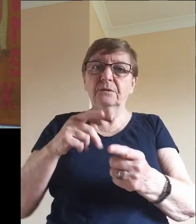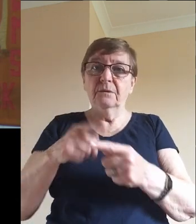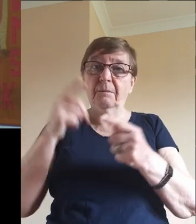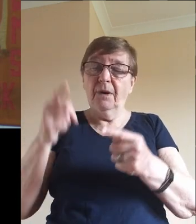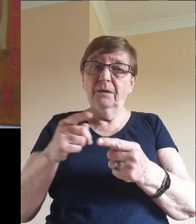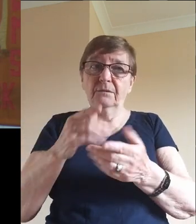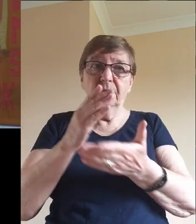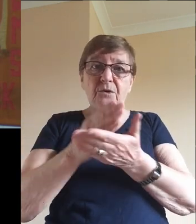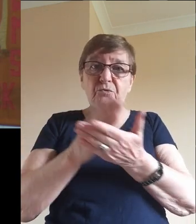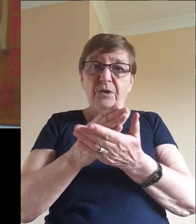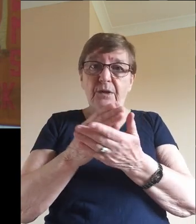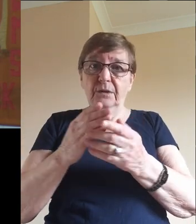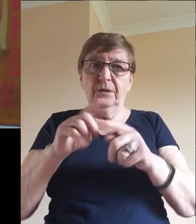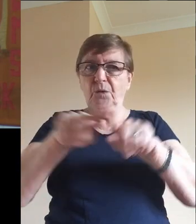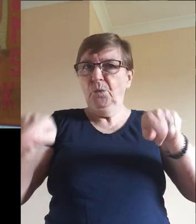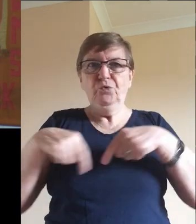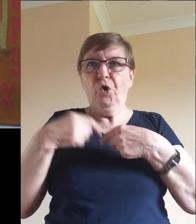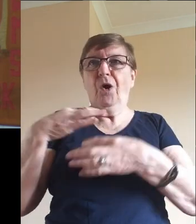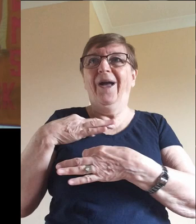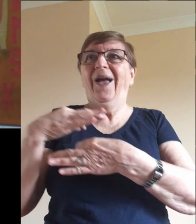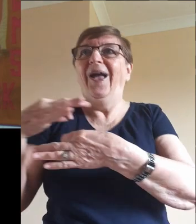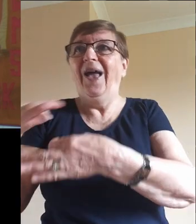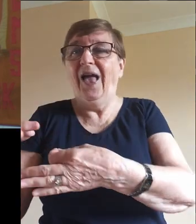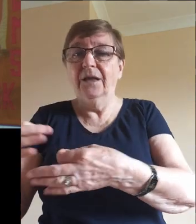Humanly speaking, that's not attractive.